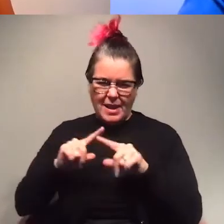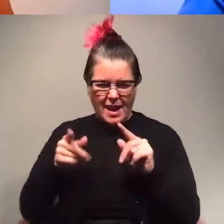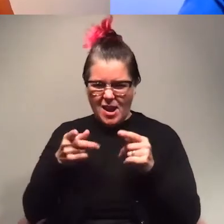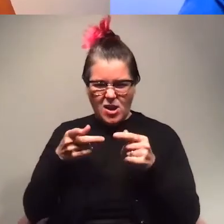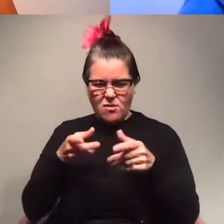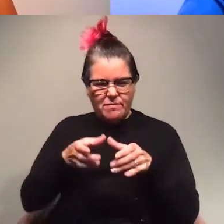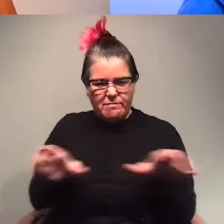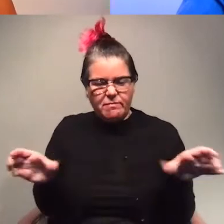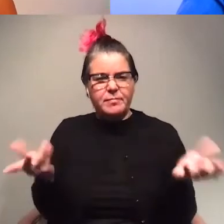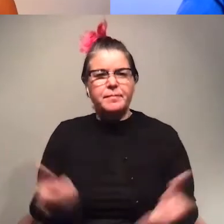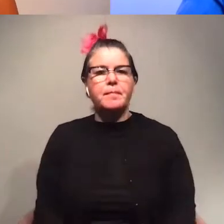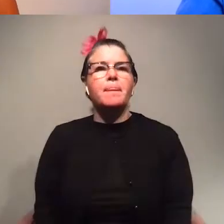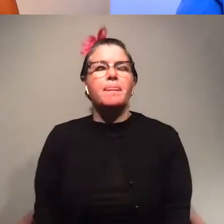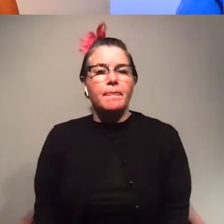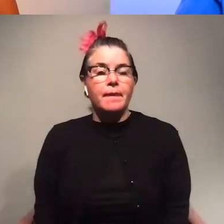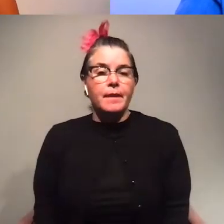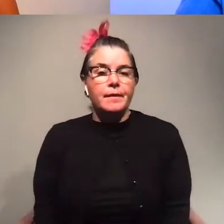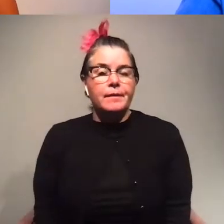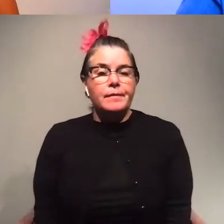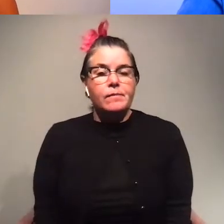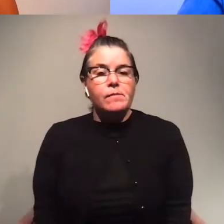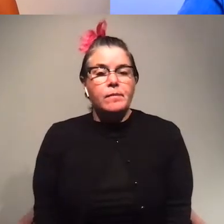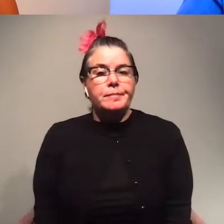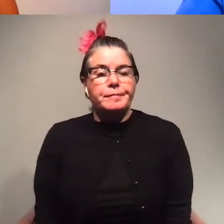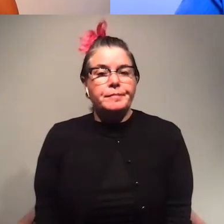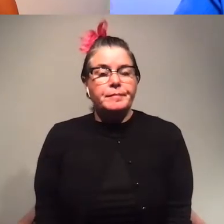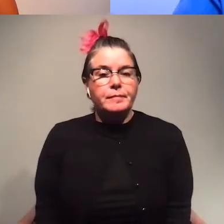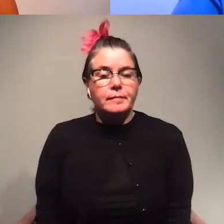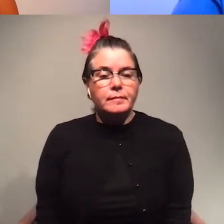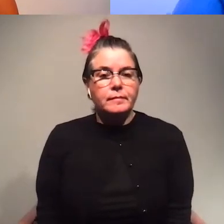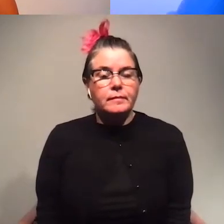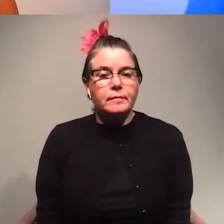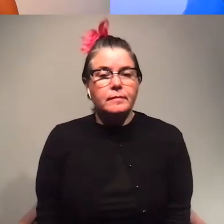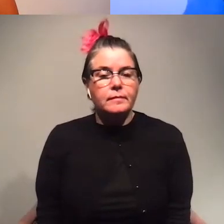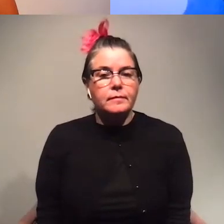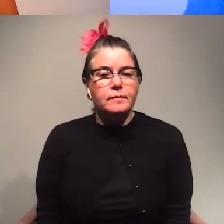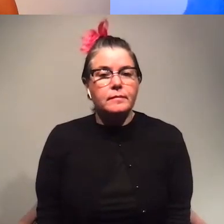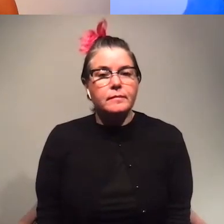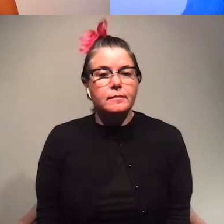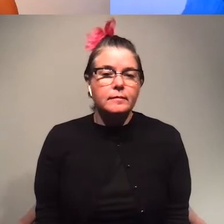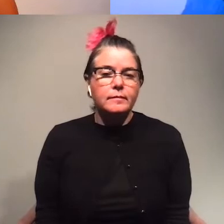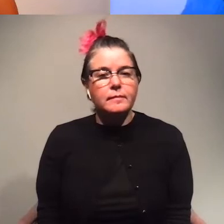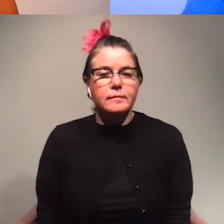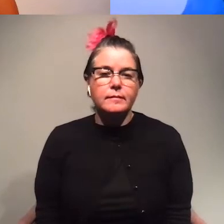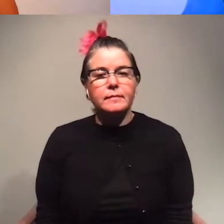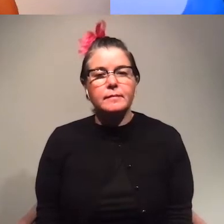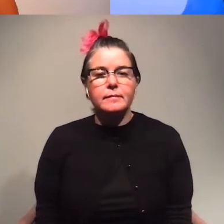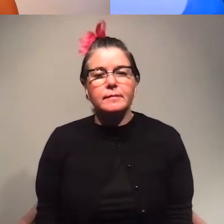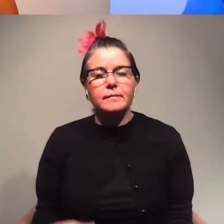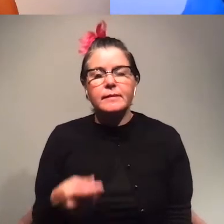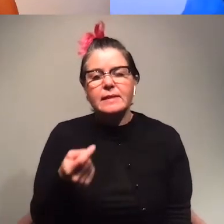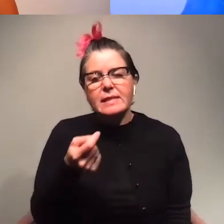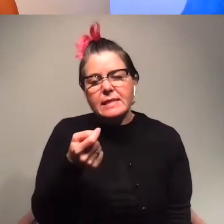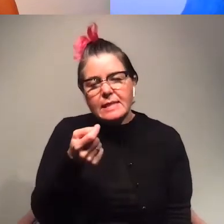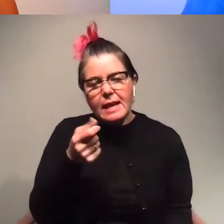Yeah. The They have like slight differences. I